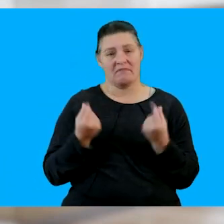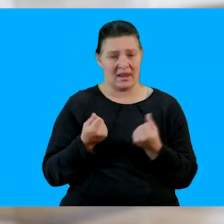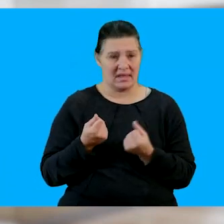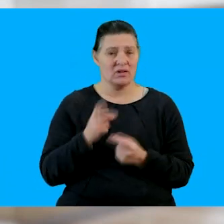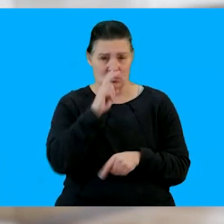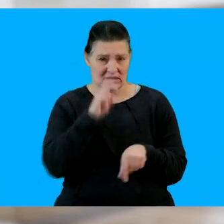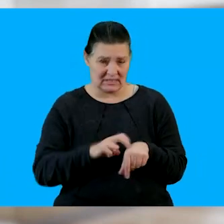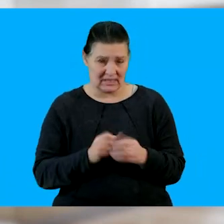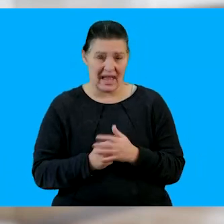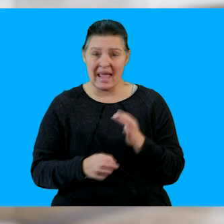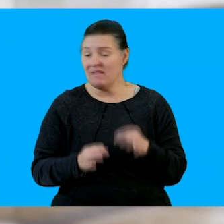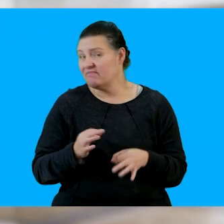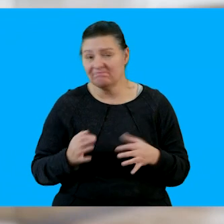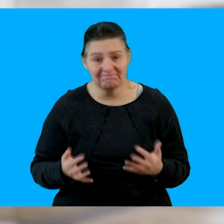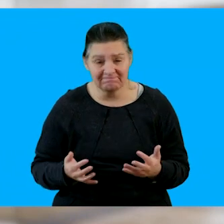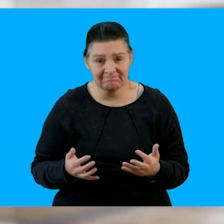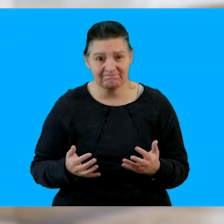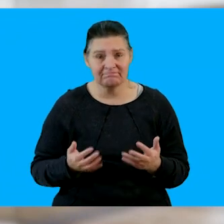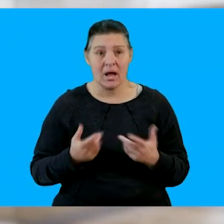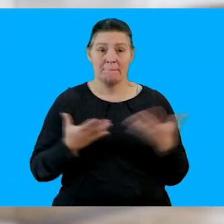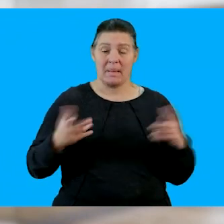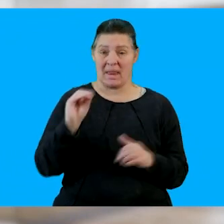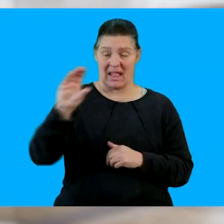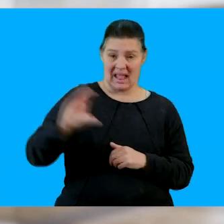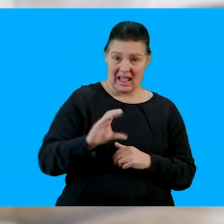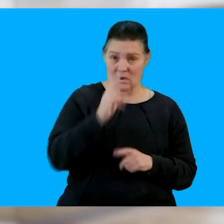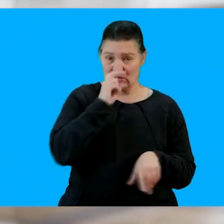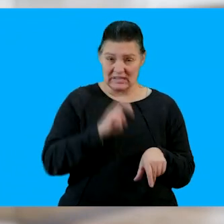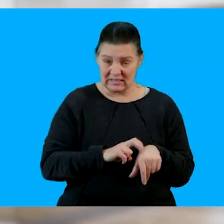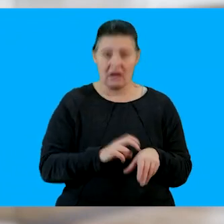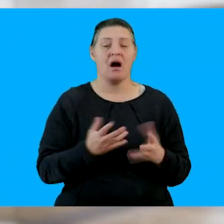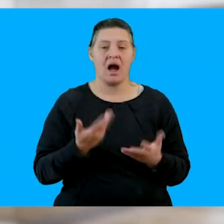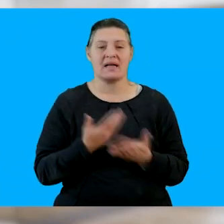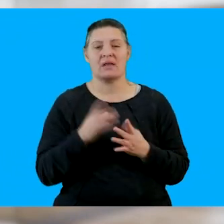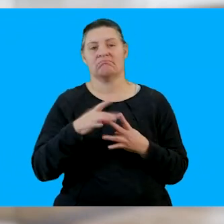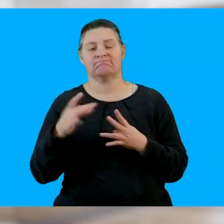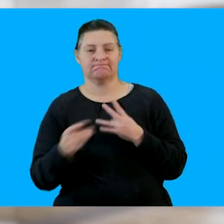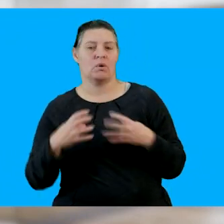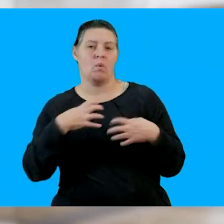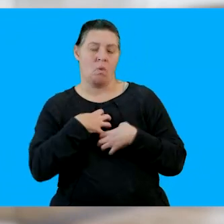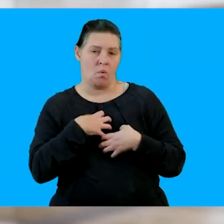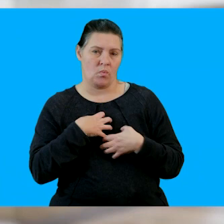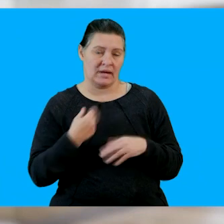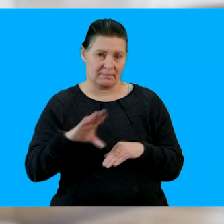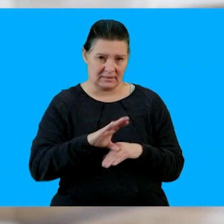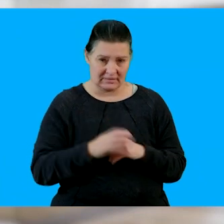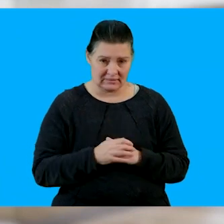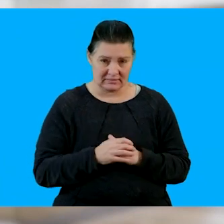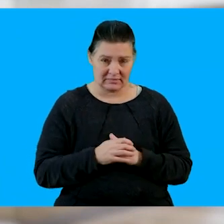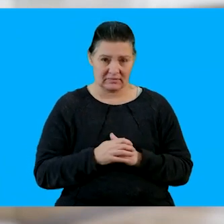money that you are going to need. But if it's not a large amount of money that you are going to need, you can opt for your own